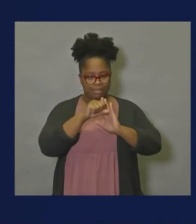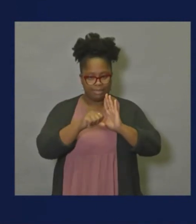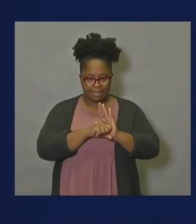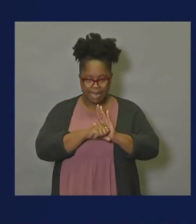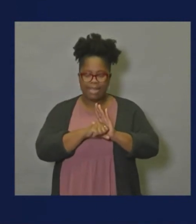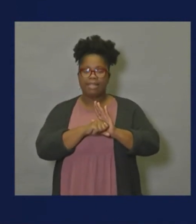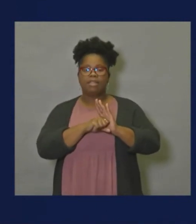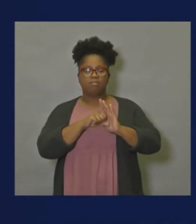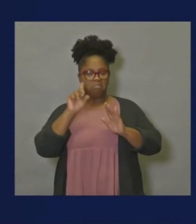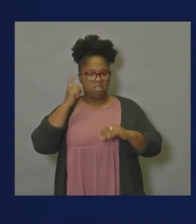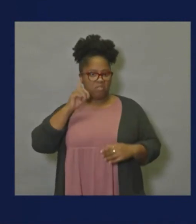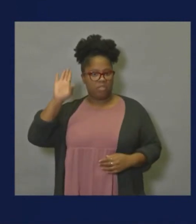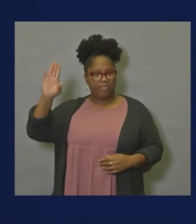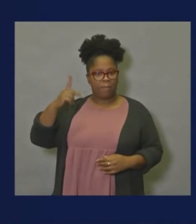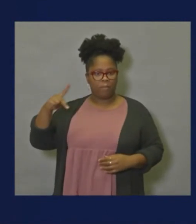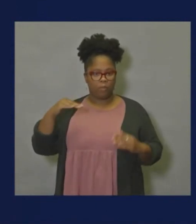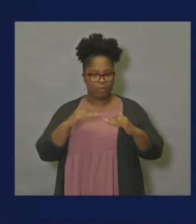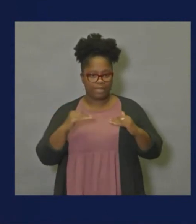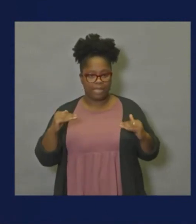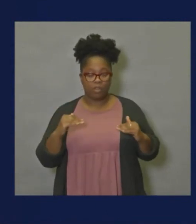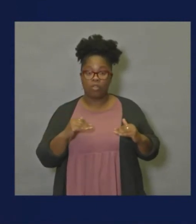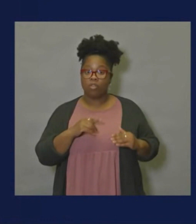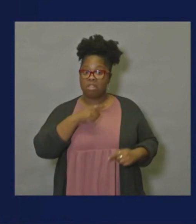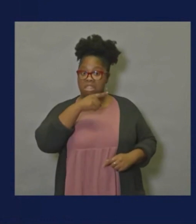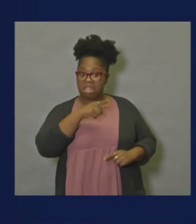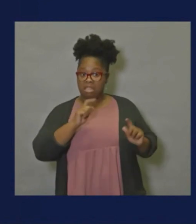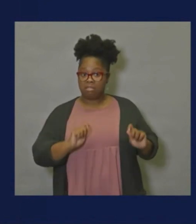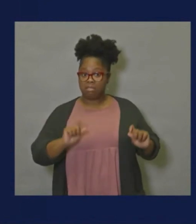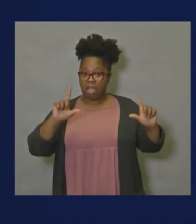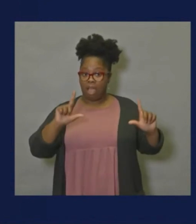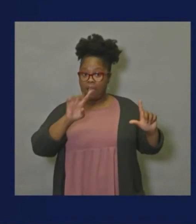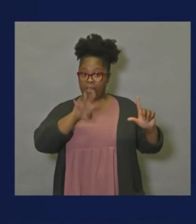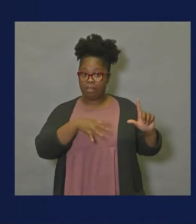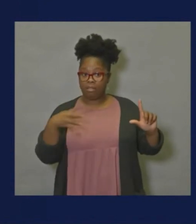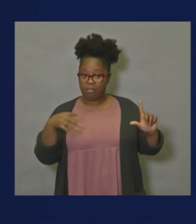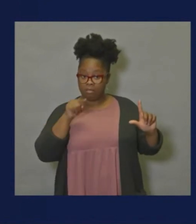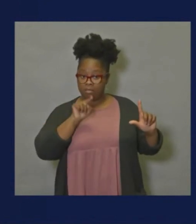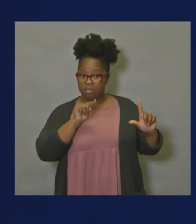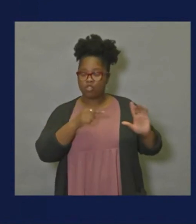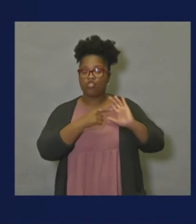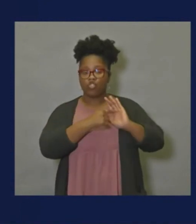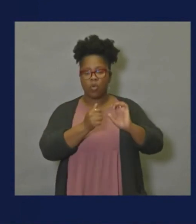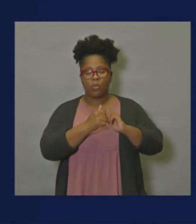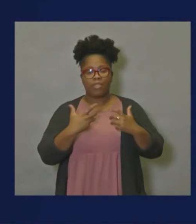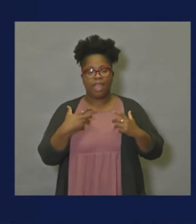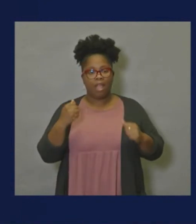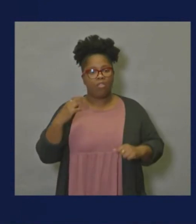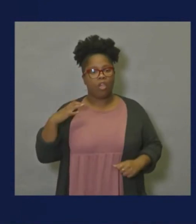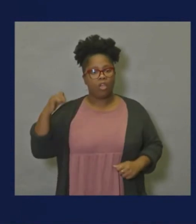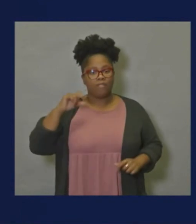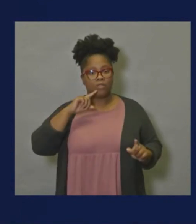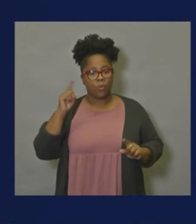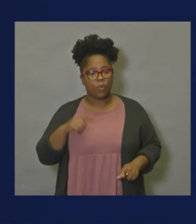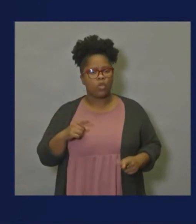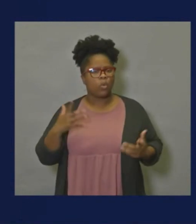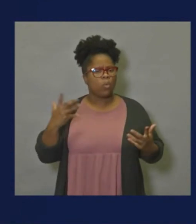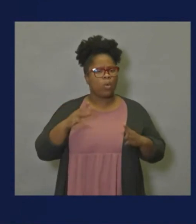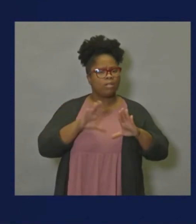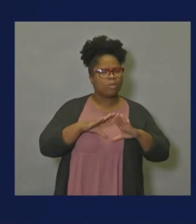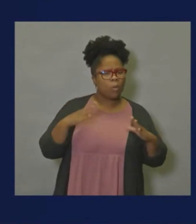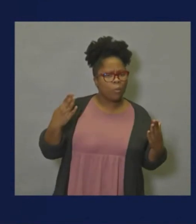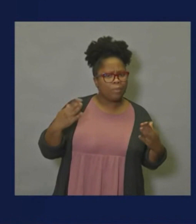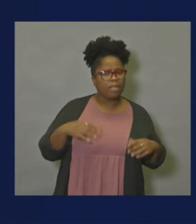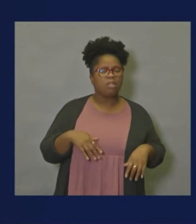is also allowed again, with hotels and motels approved to book guests for non-essential travel.